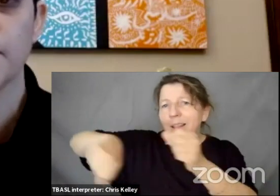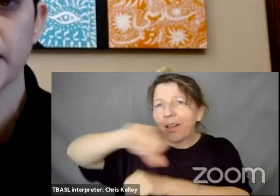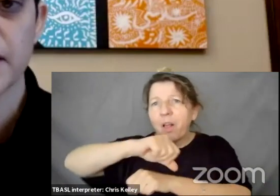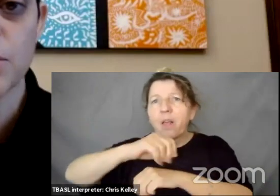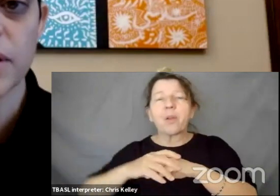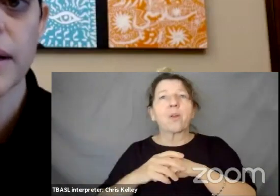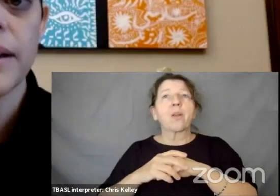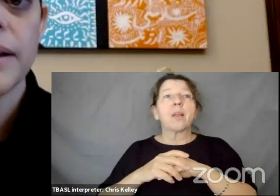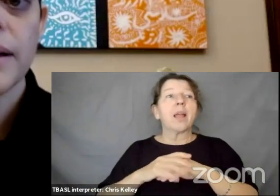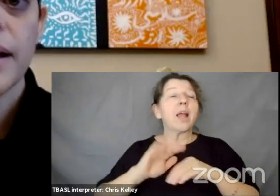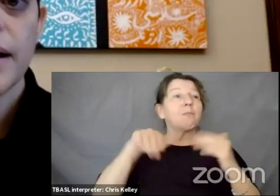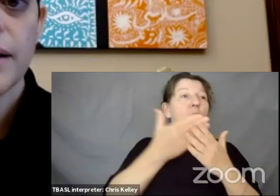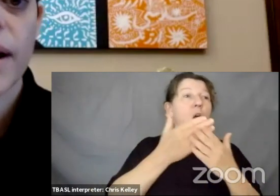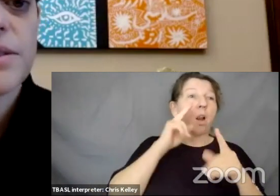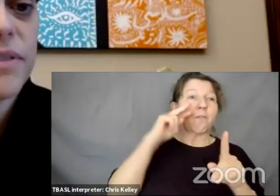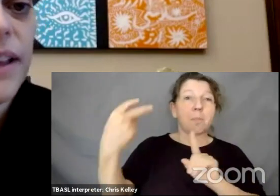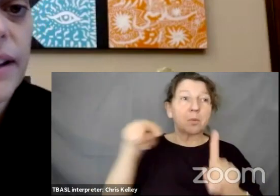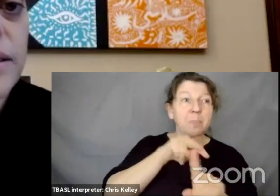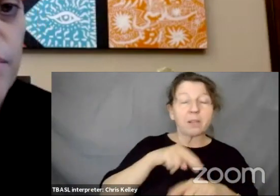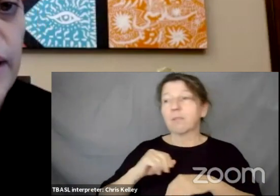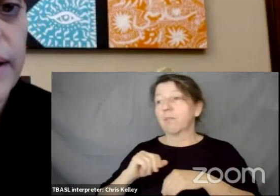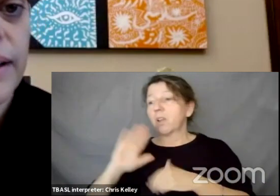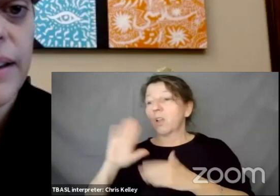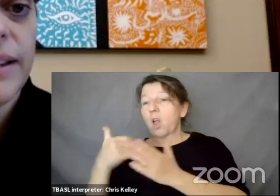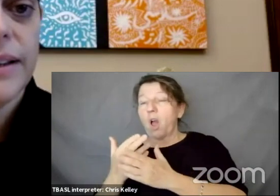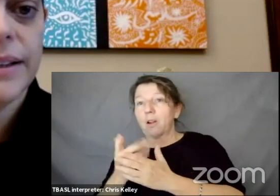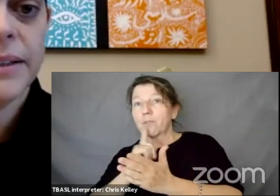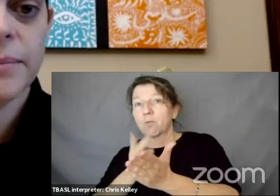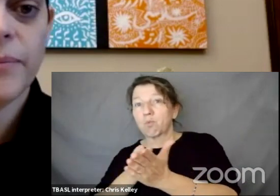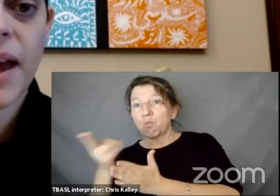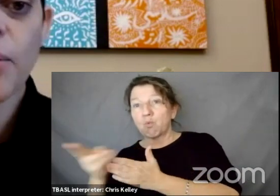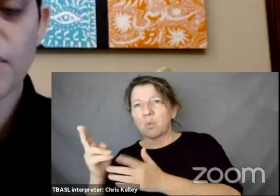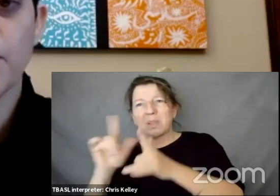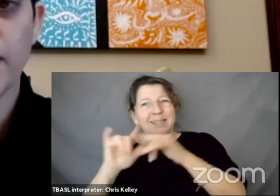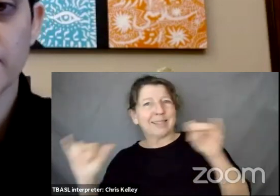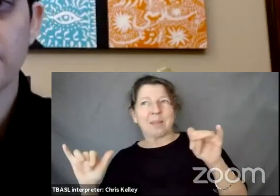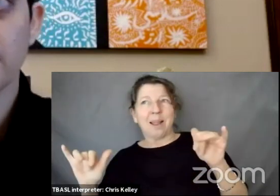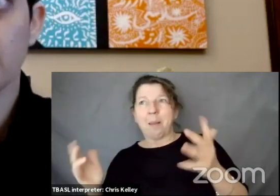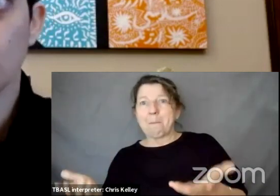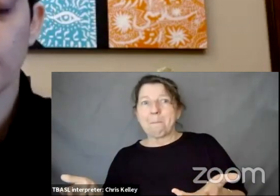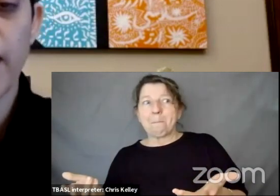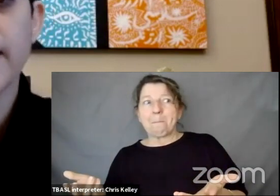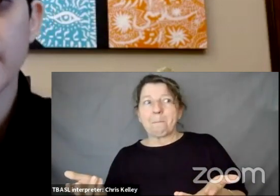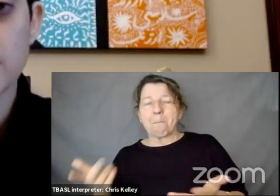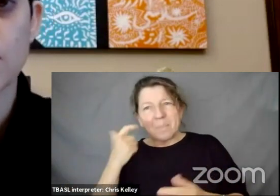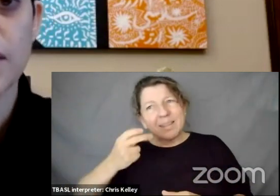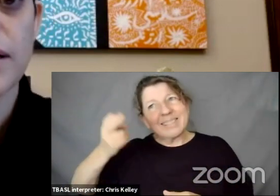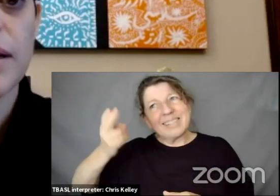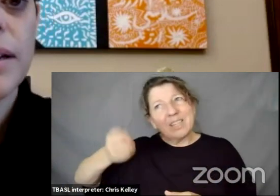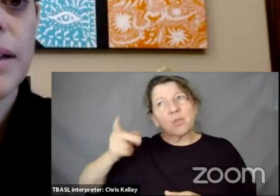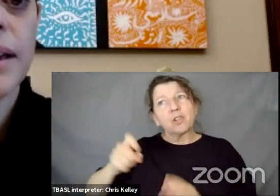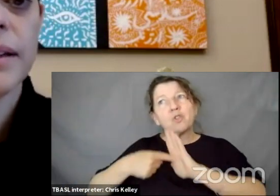what ultimately history must reflect, right? Now we're at the point of we're writing